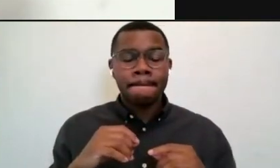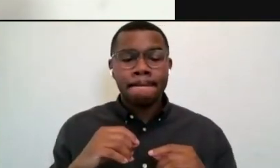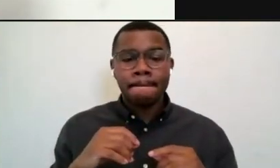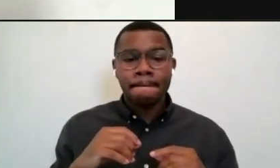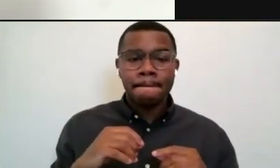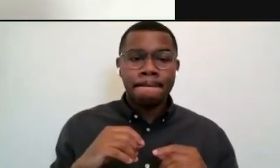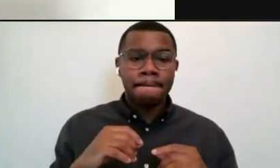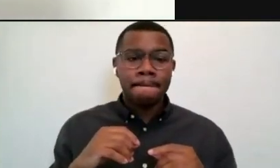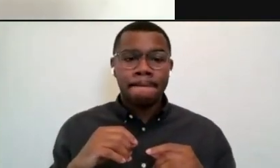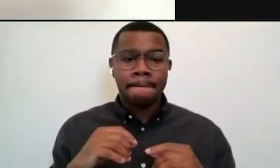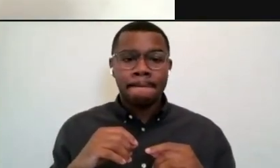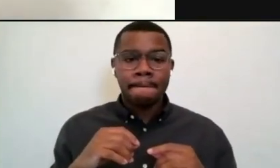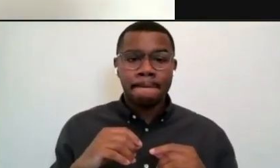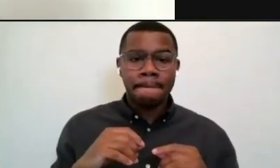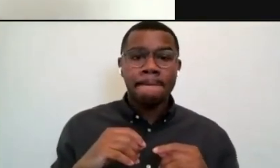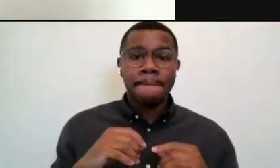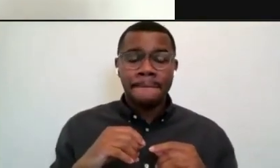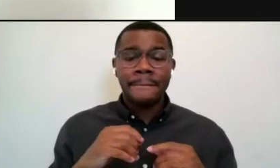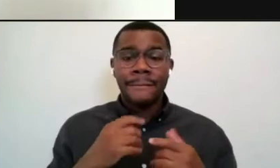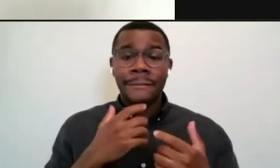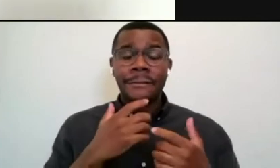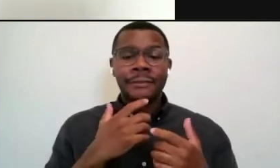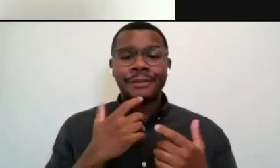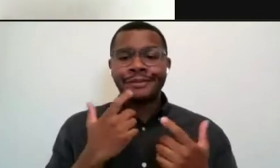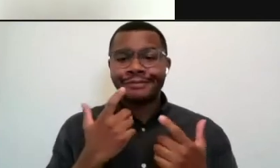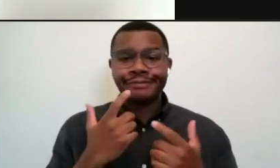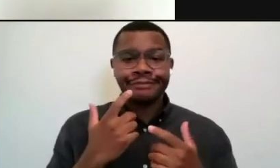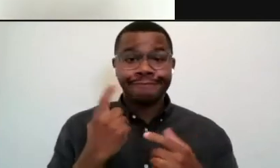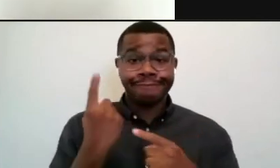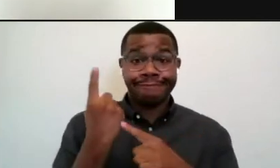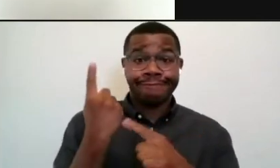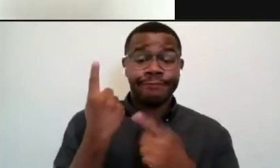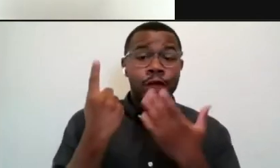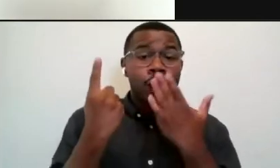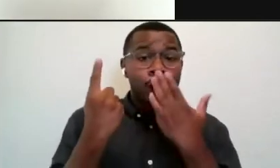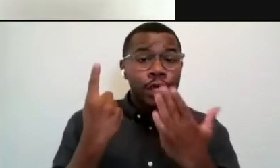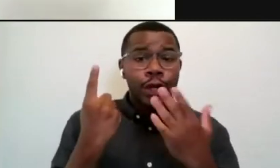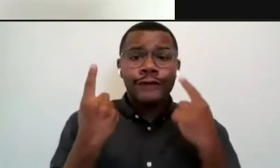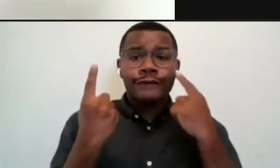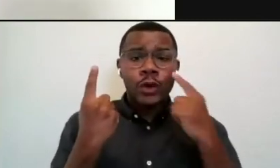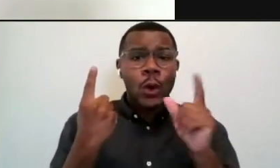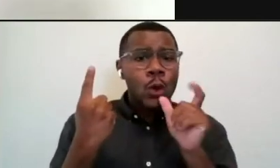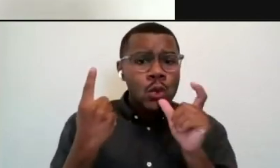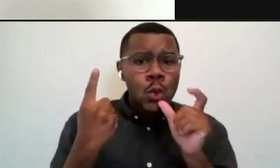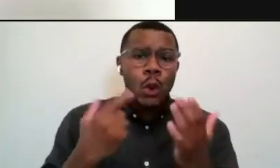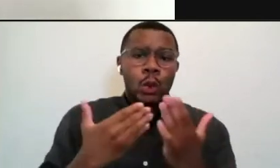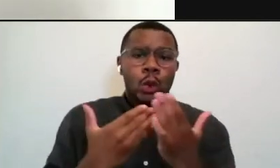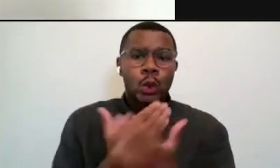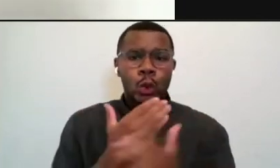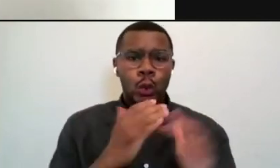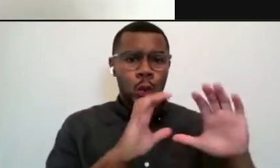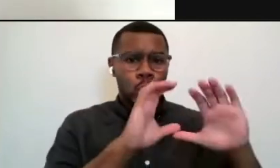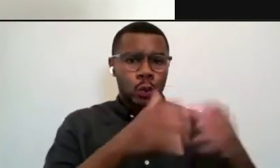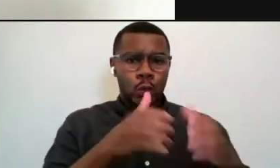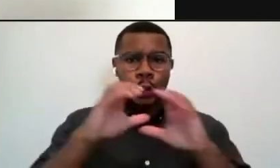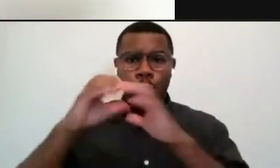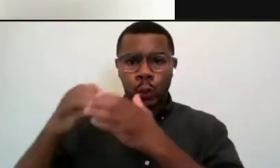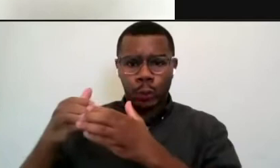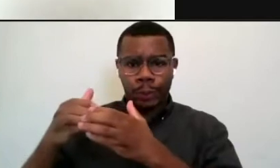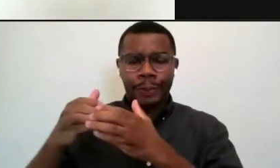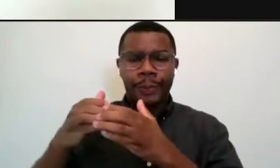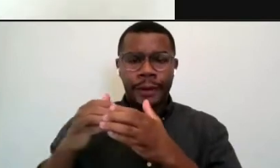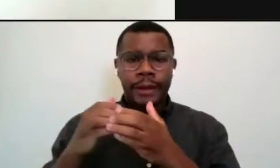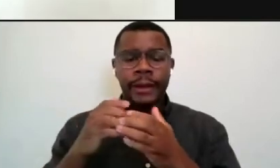and it's particularly good for new groups, or, you know, I do it at the beginning of, like, say,